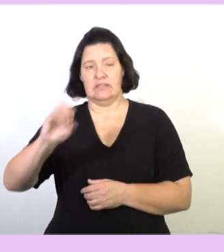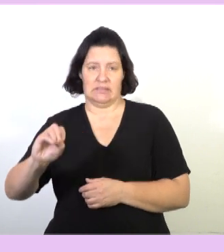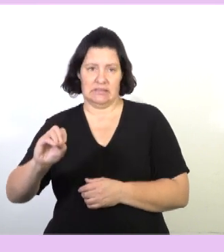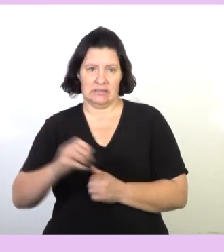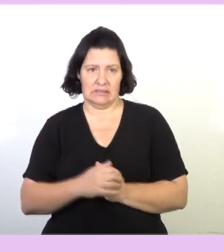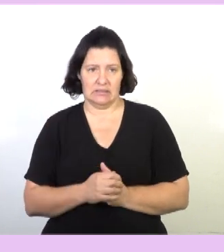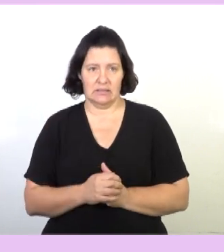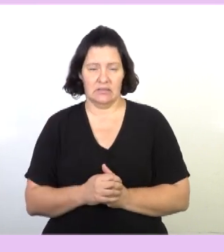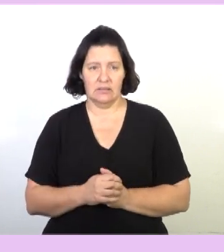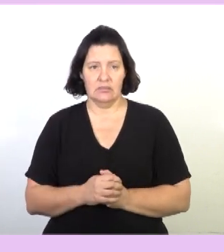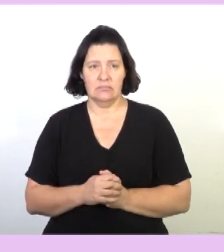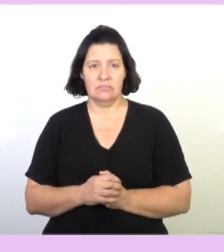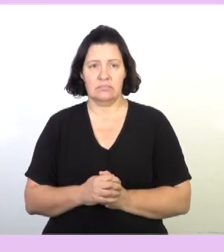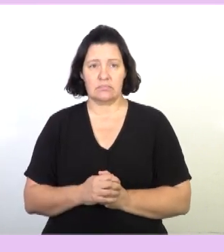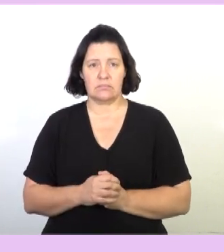250.